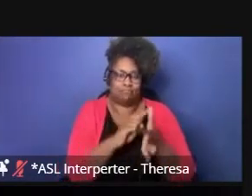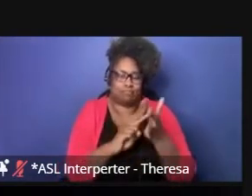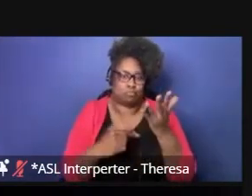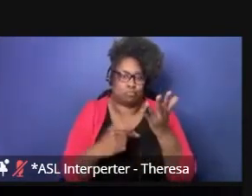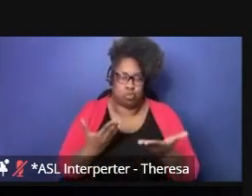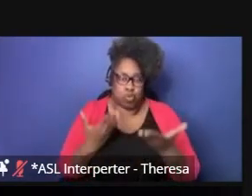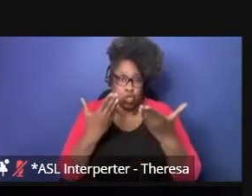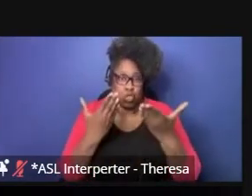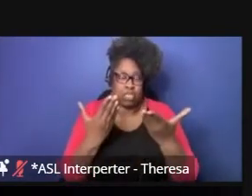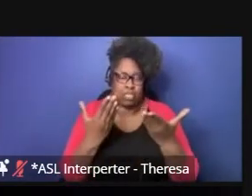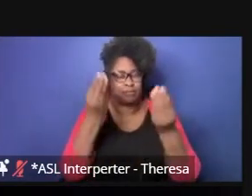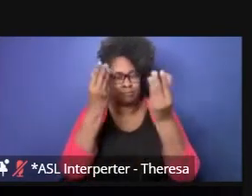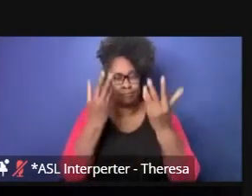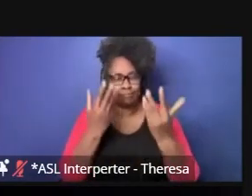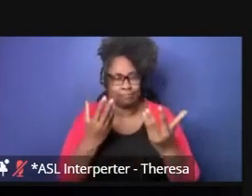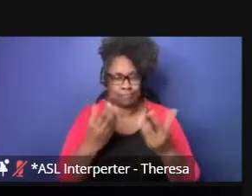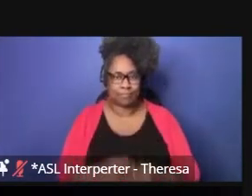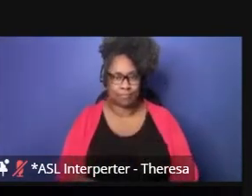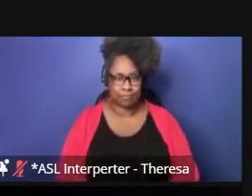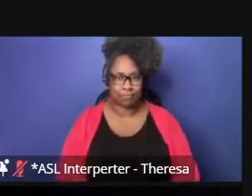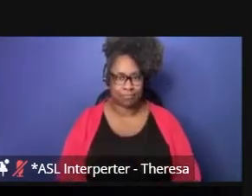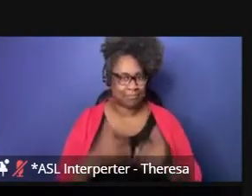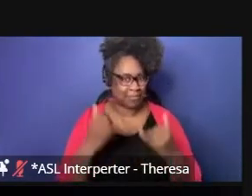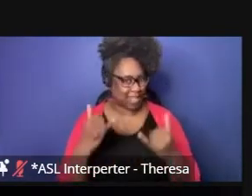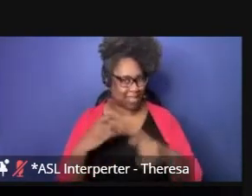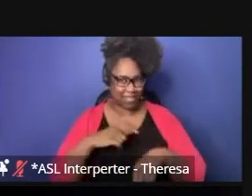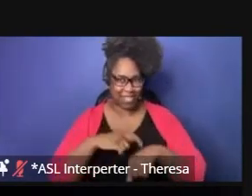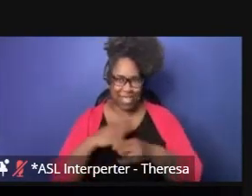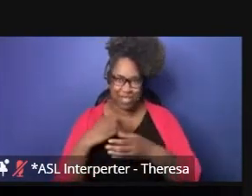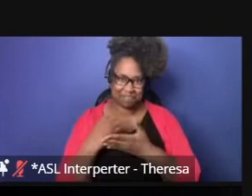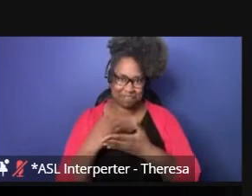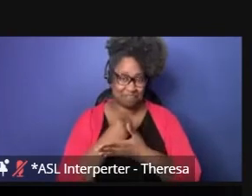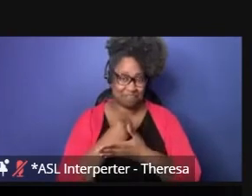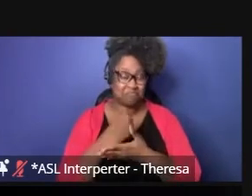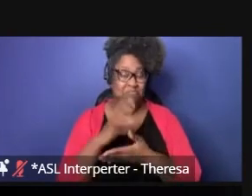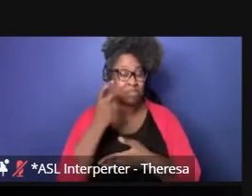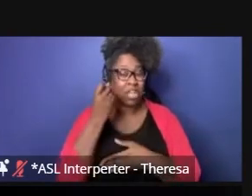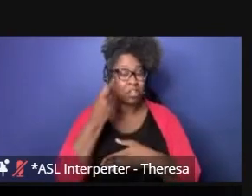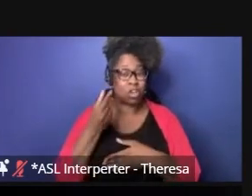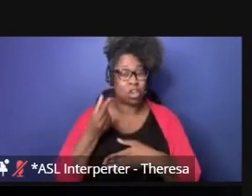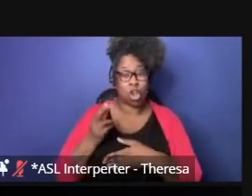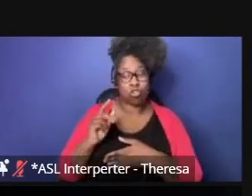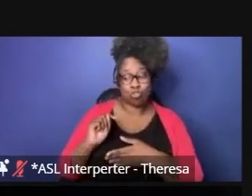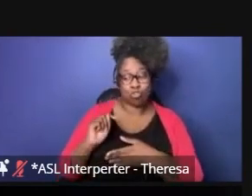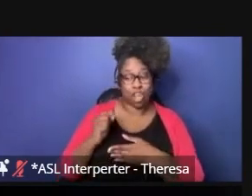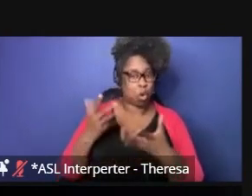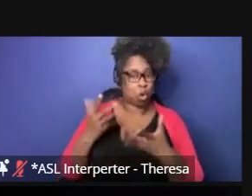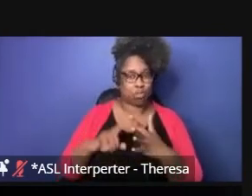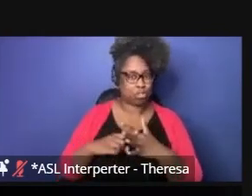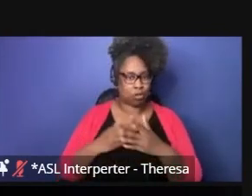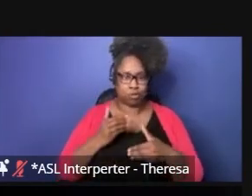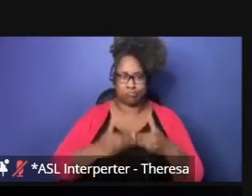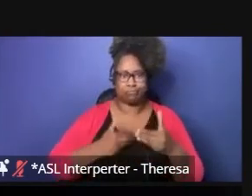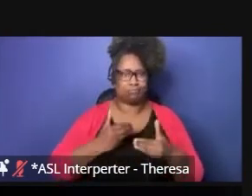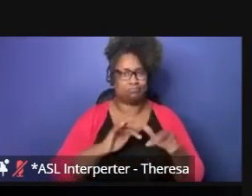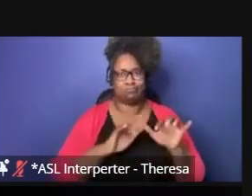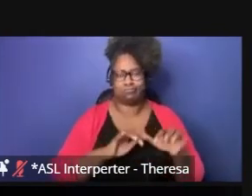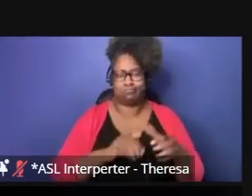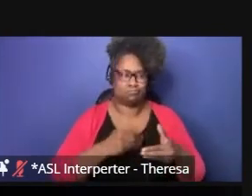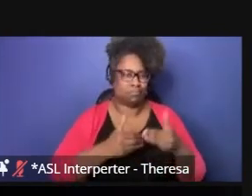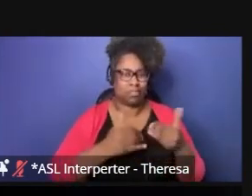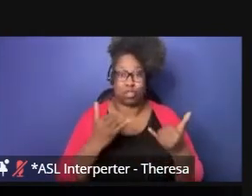proposing. This is the time, because the grant is we're cranking away at it. So yeah, this is the